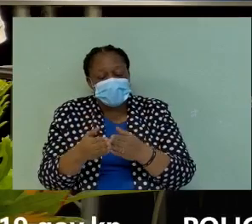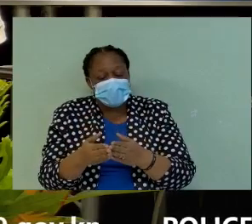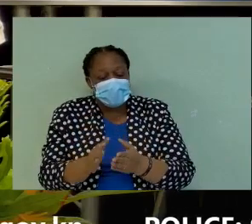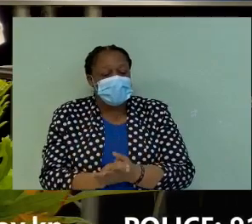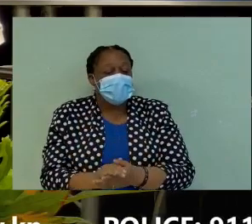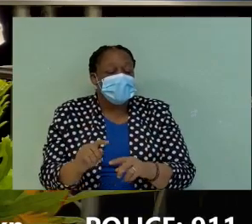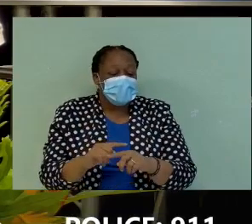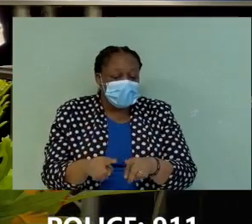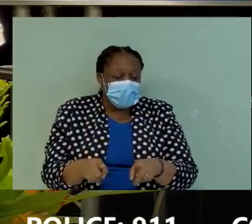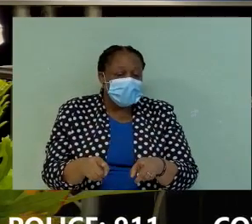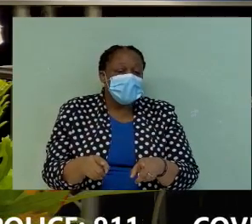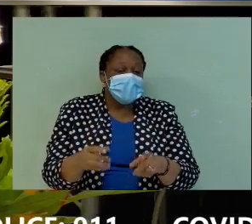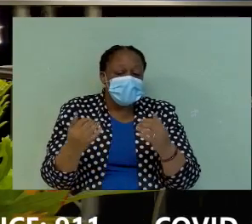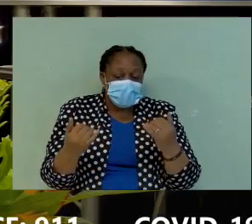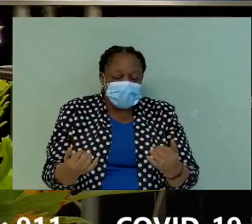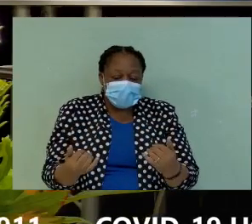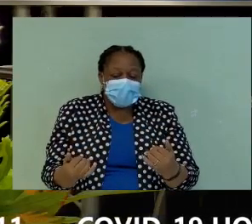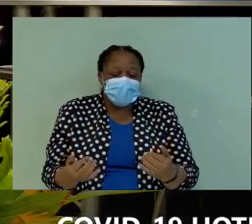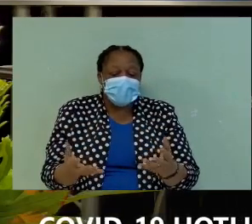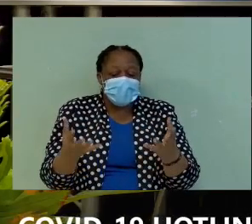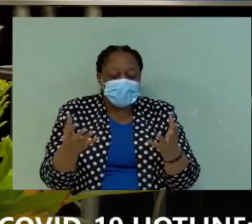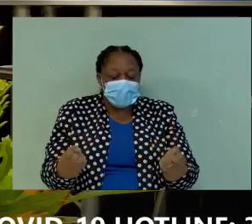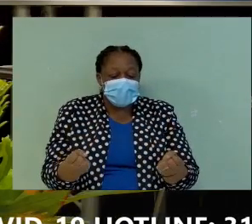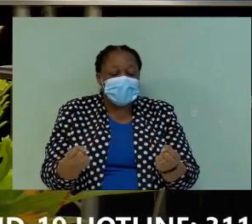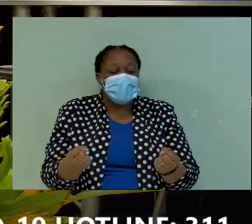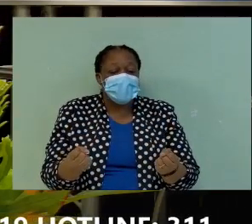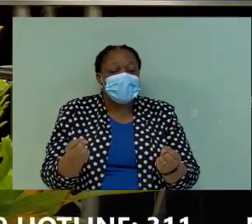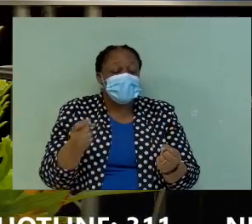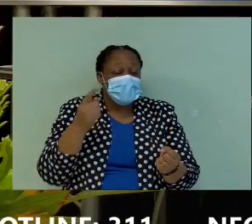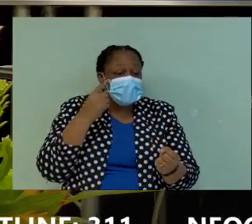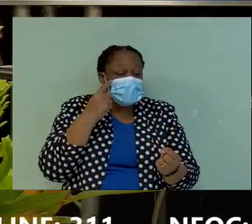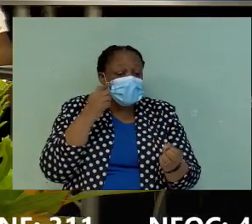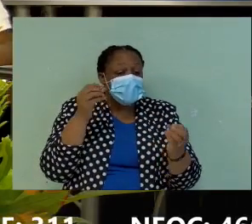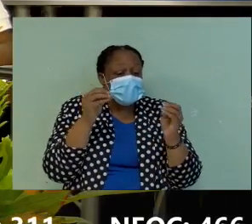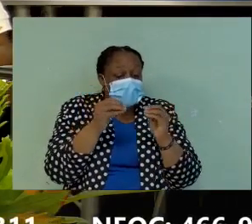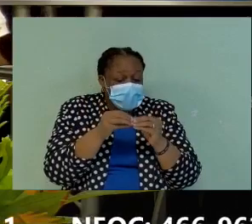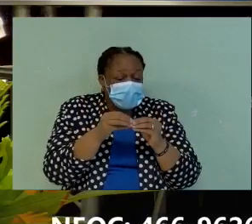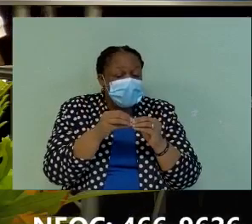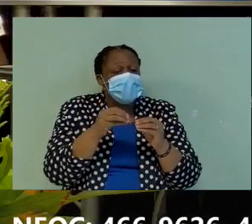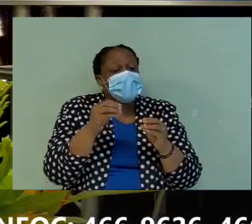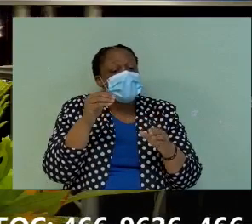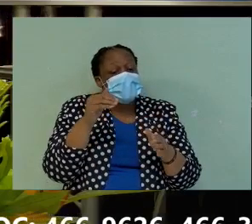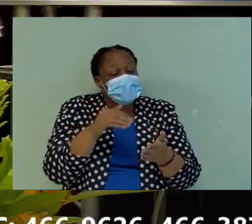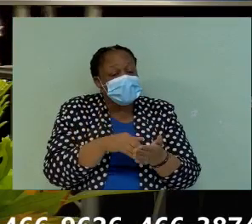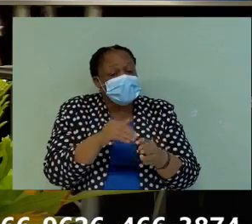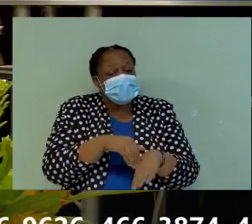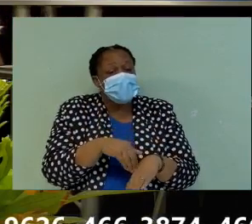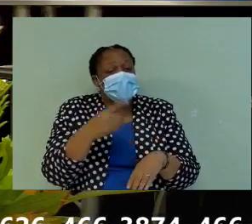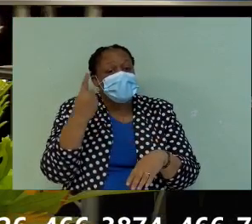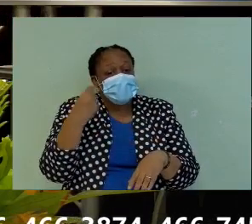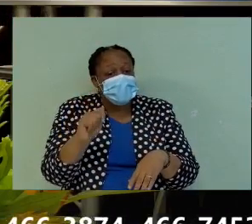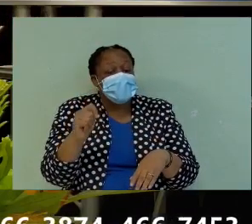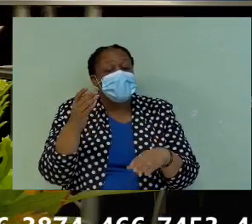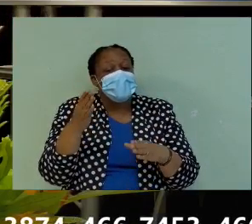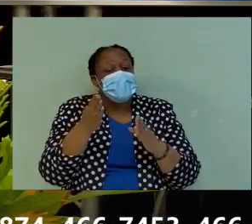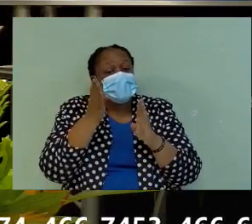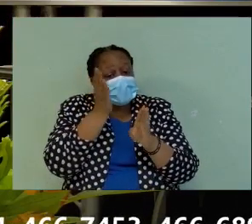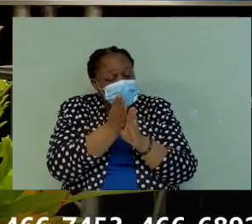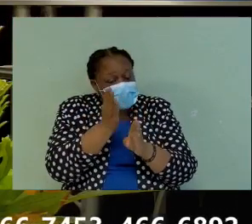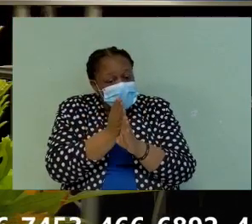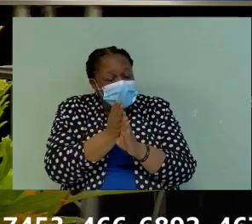which yes includes the ferry, but the biggest challenge we have, because it does not have a strong control setting,